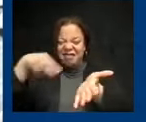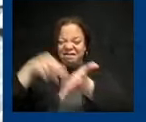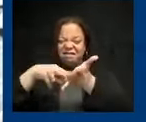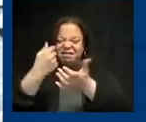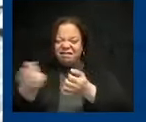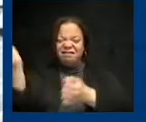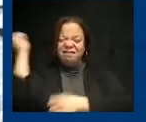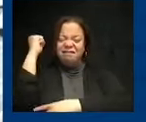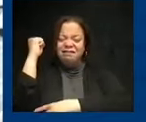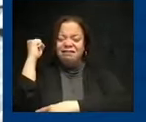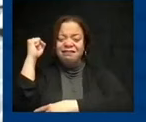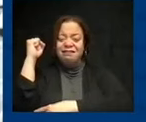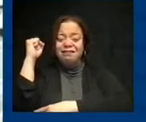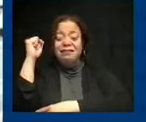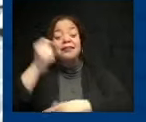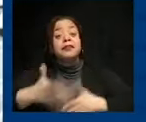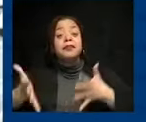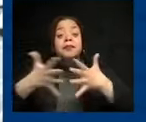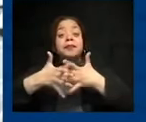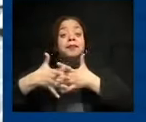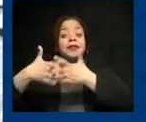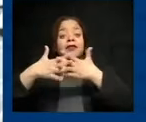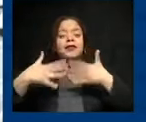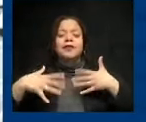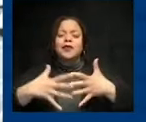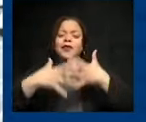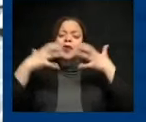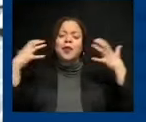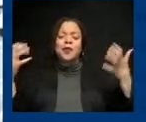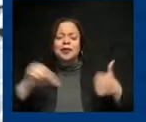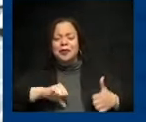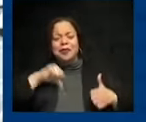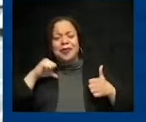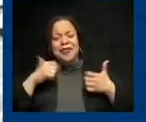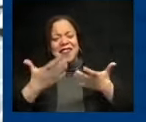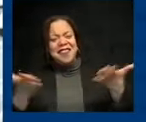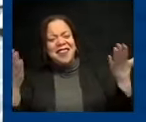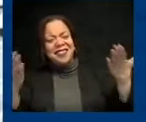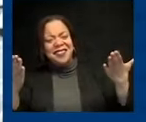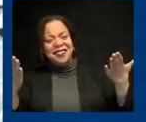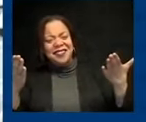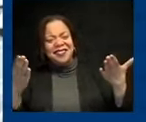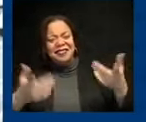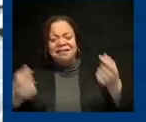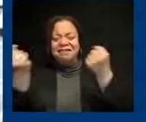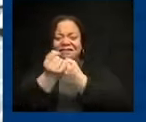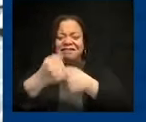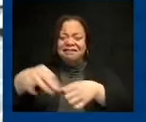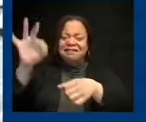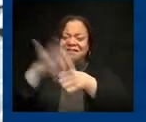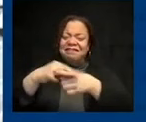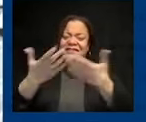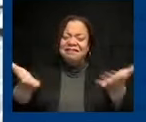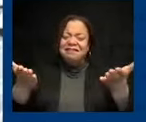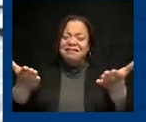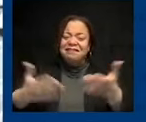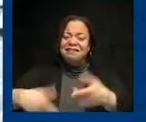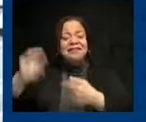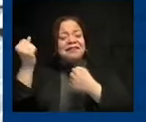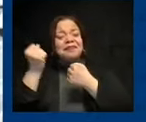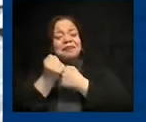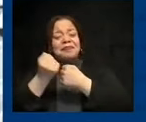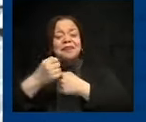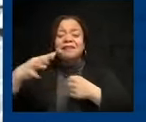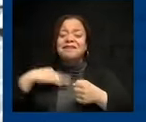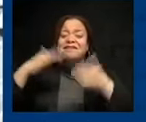like you continue to step up and support candidates and policies that ensure that we are all valued,